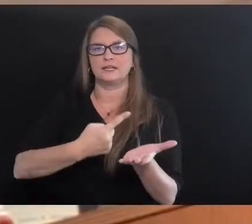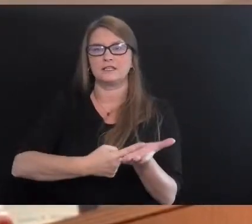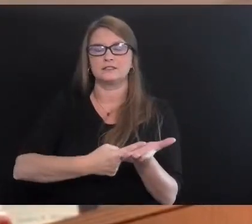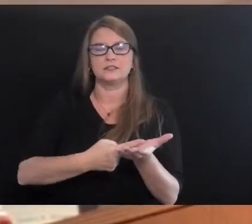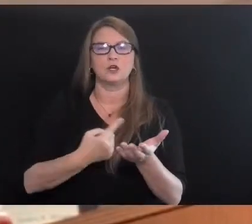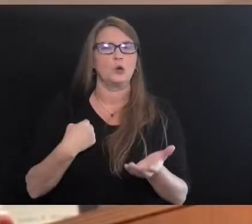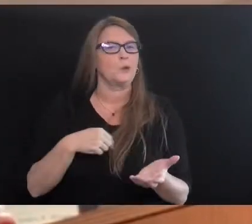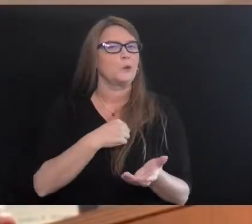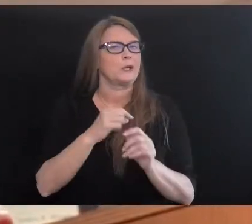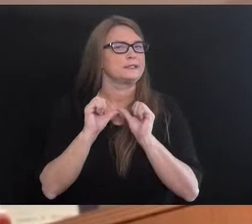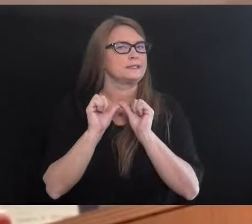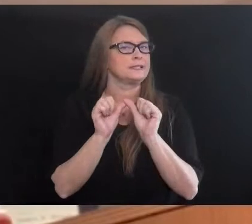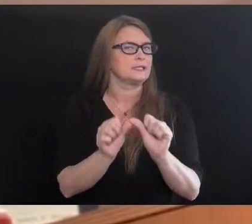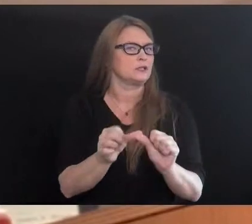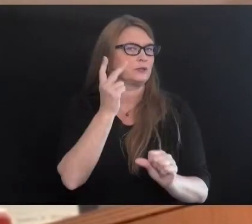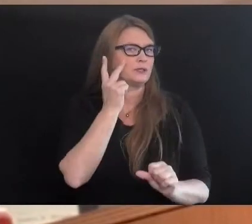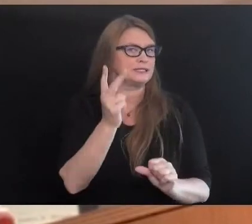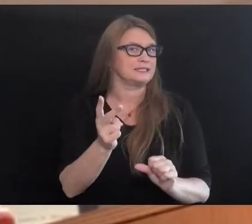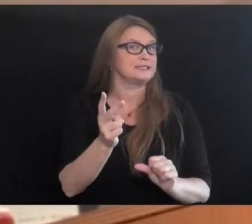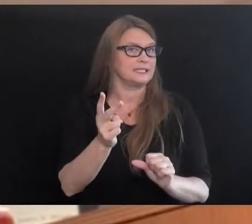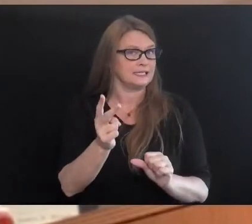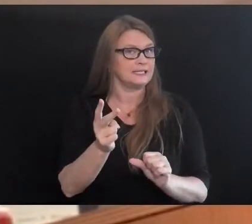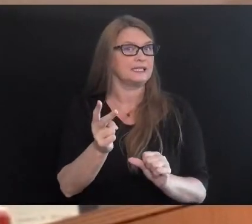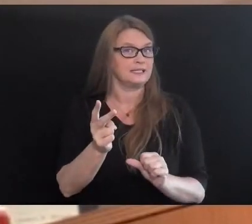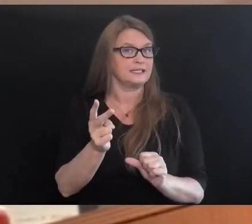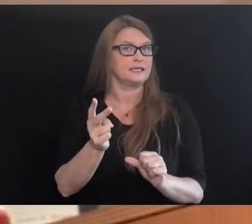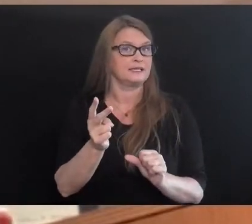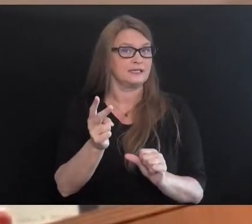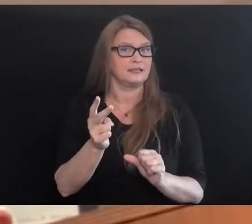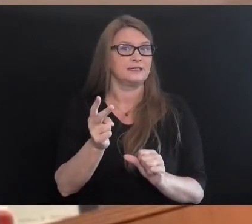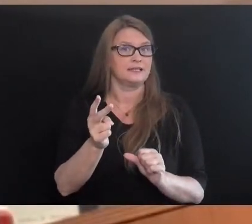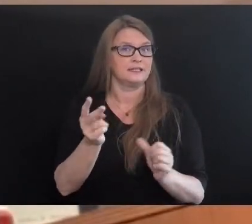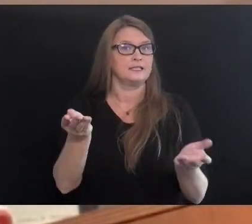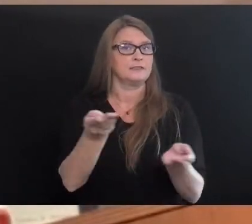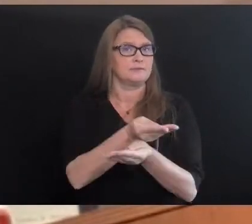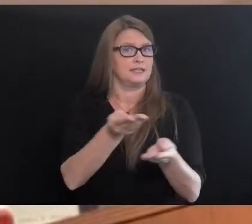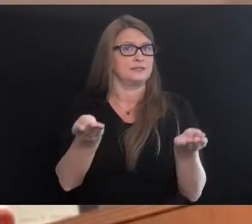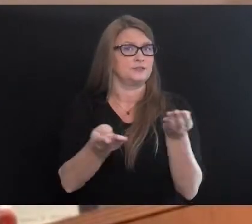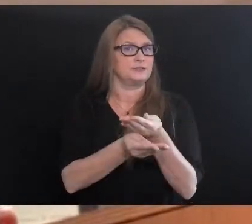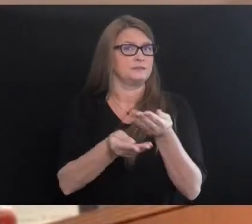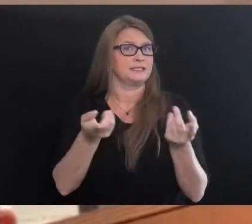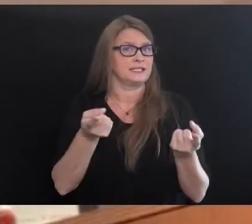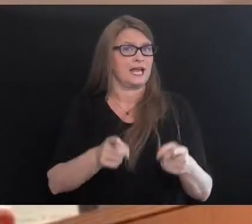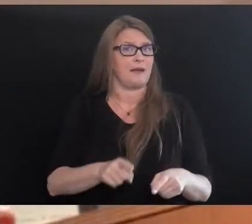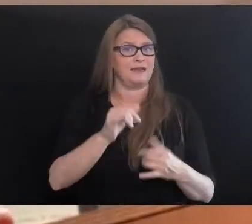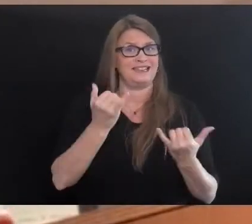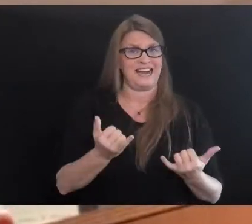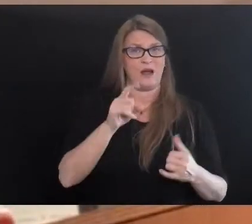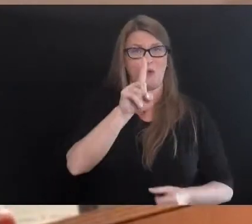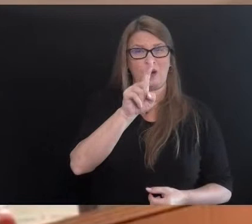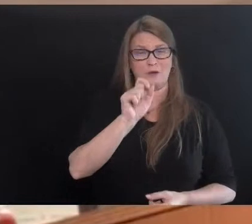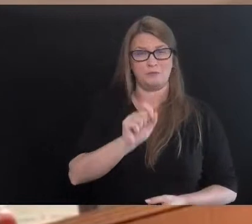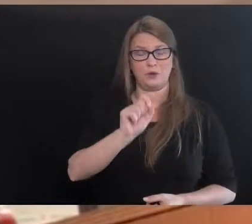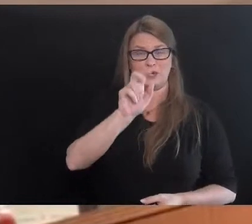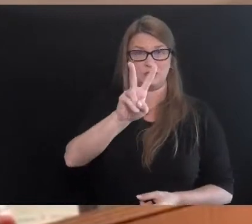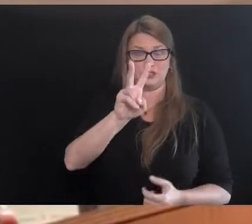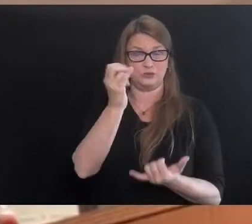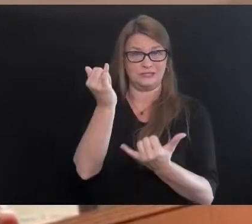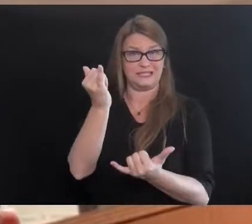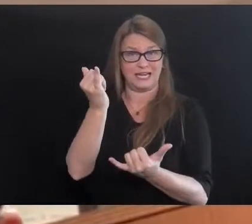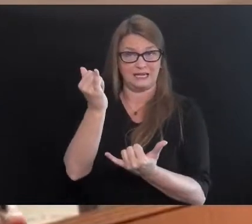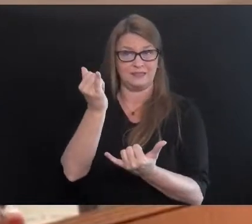are continuing to see significant upward movement in our transmission rate, up to 1.2